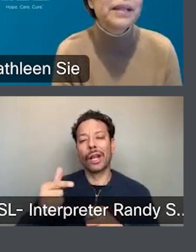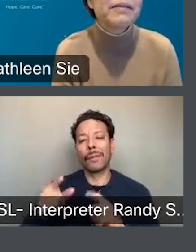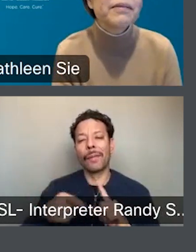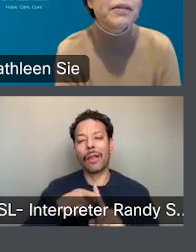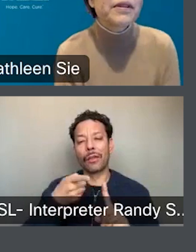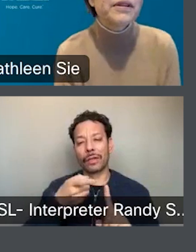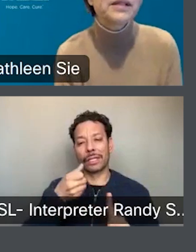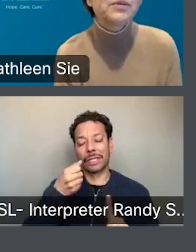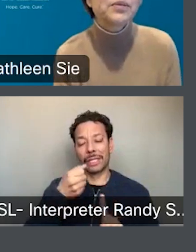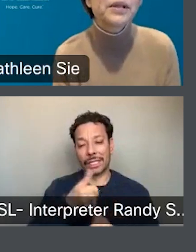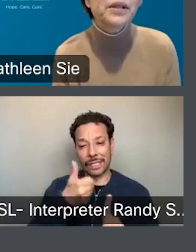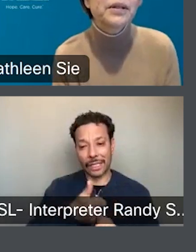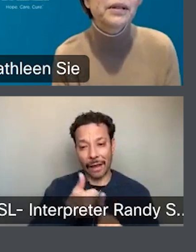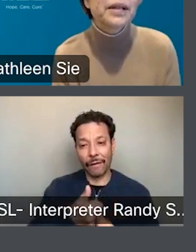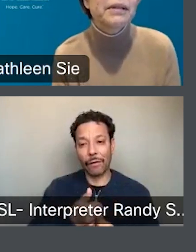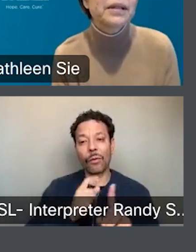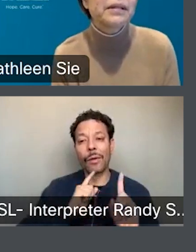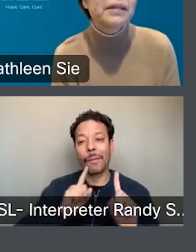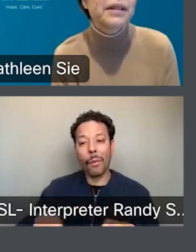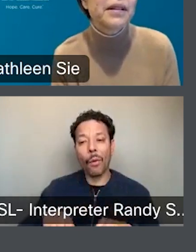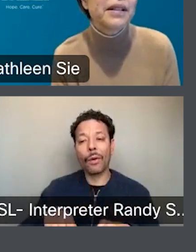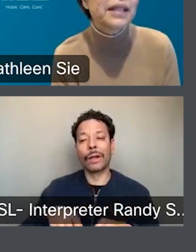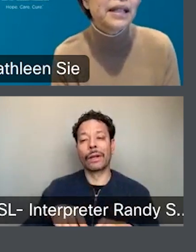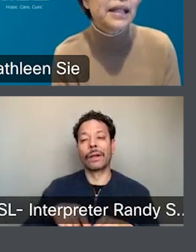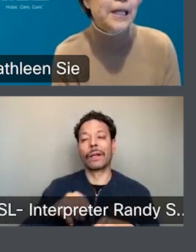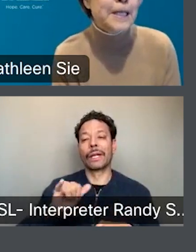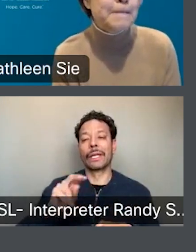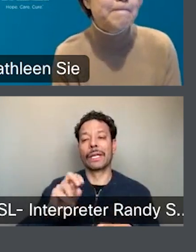instrument for kids with unilateral hearing loss.